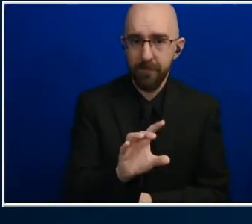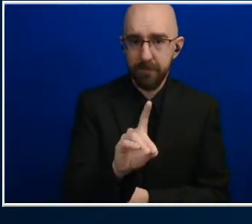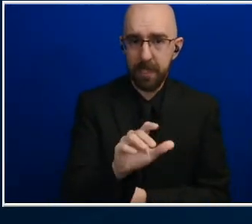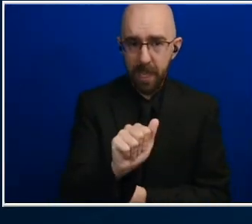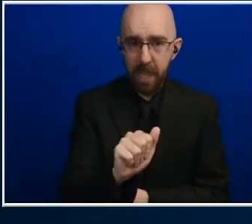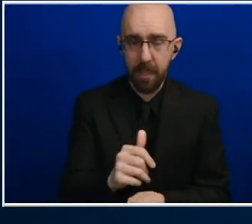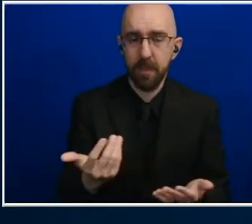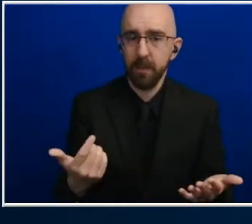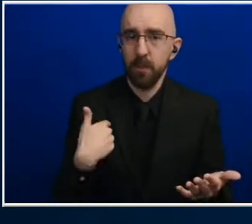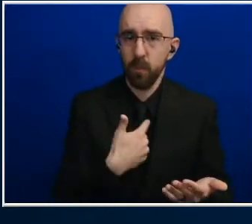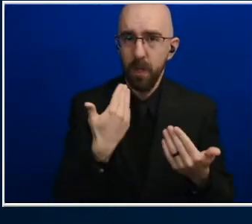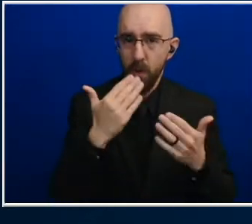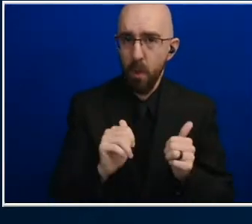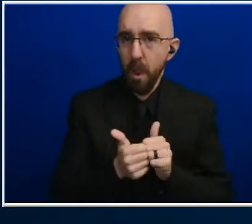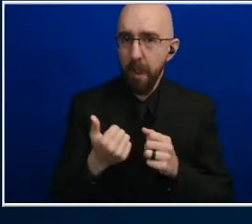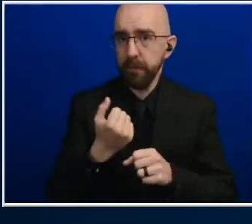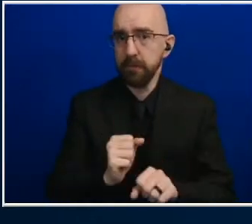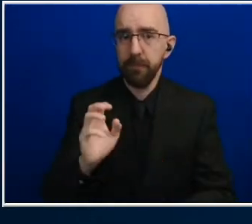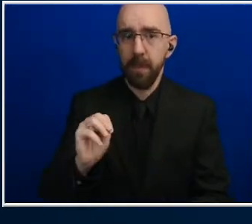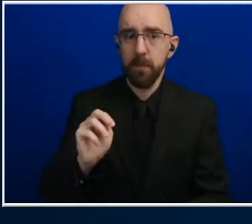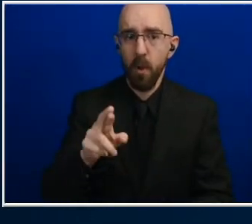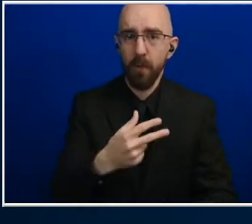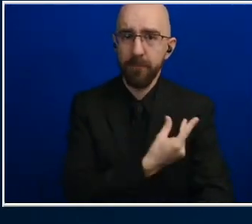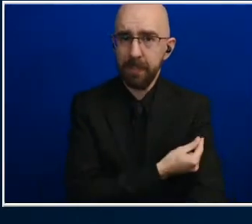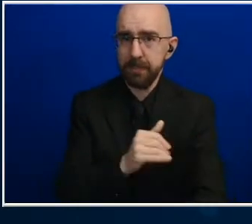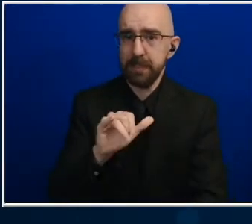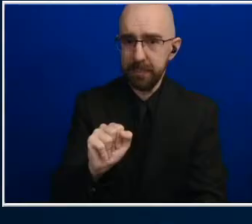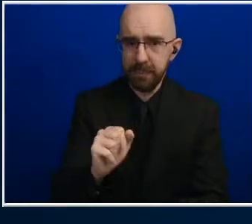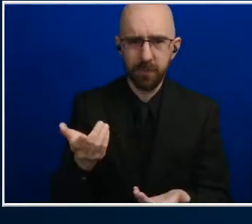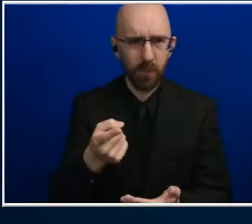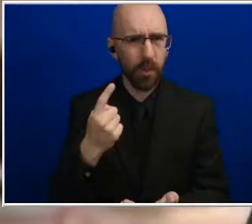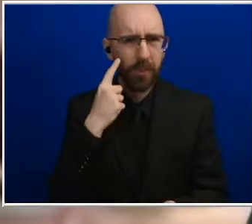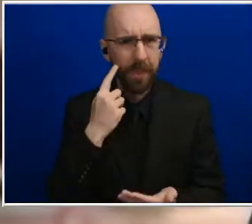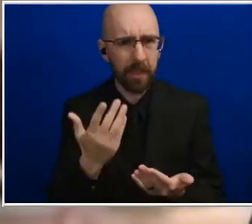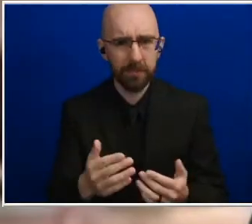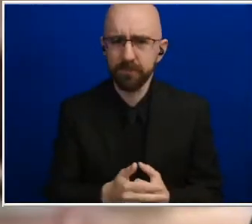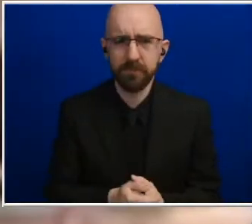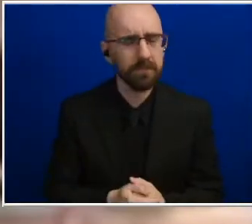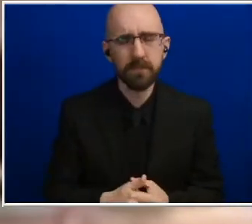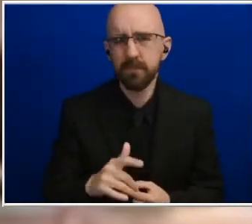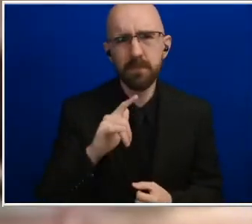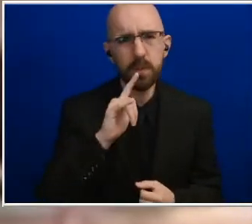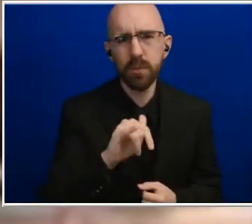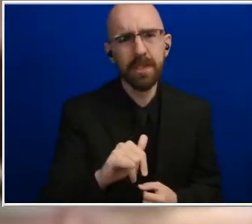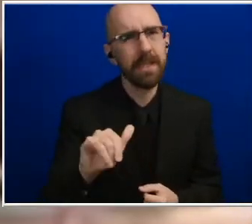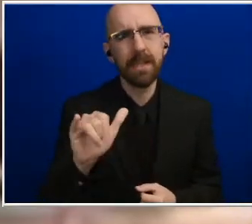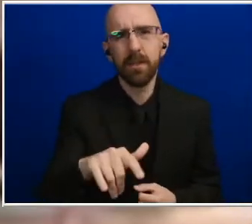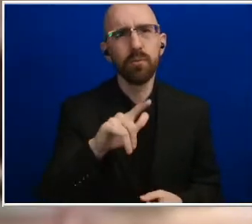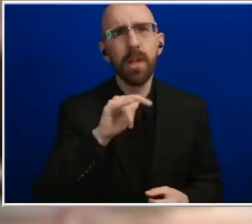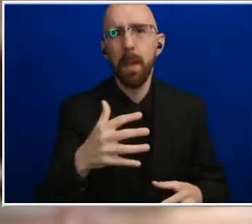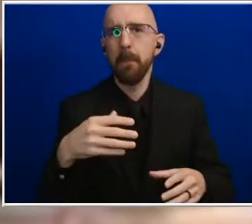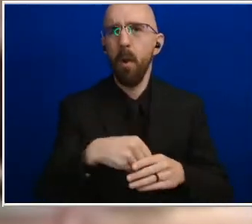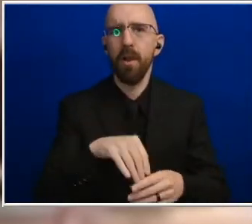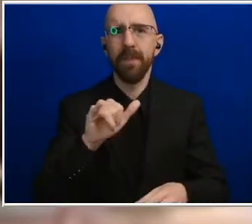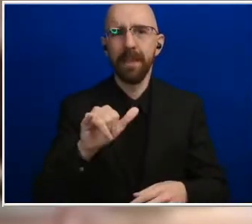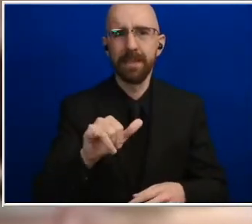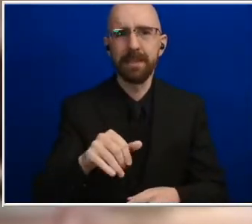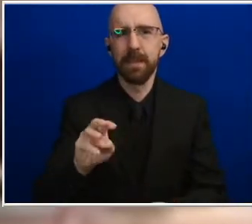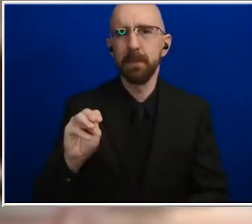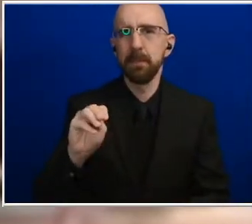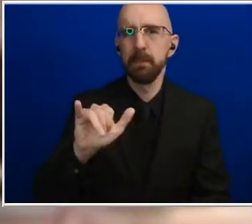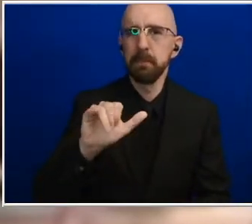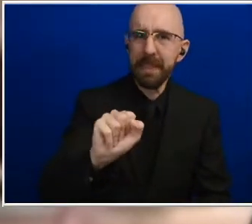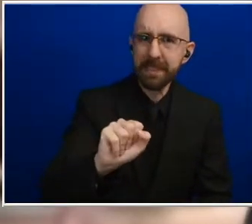the MMR vaccine is. What do you think? Yeah, that's really, Steve, that's really part of this myths and